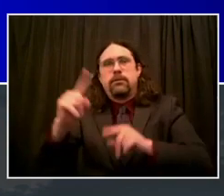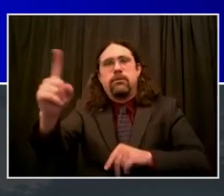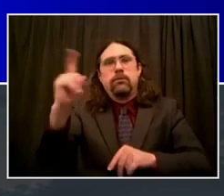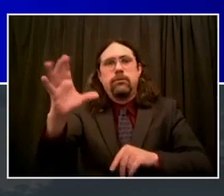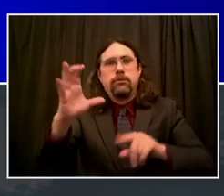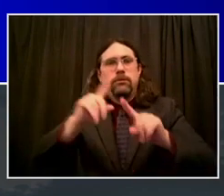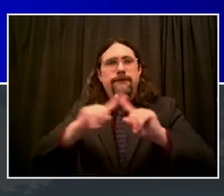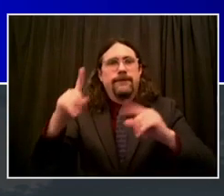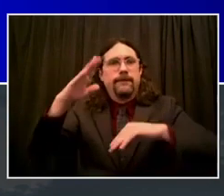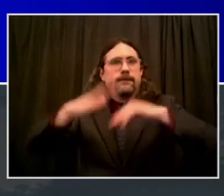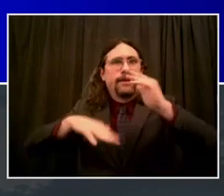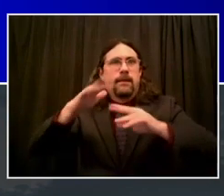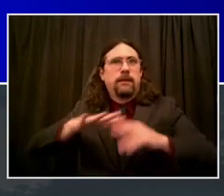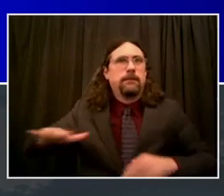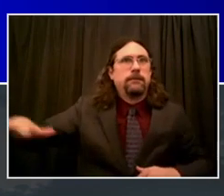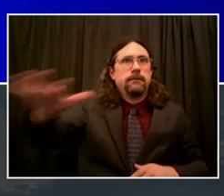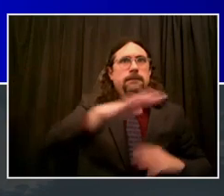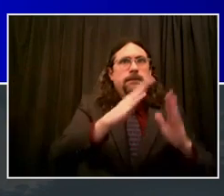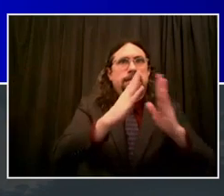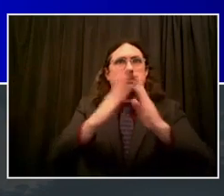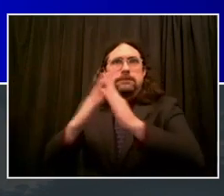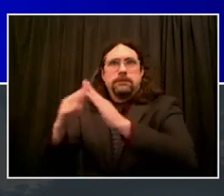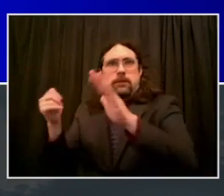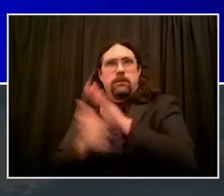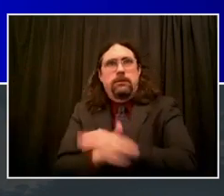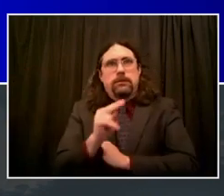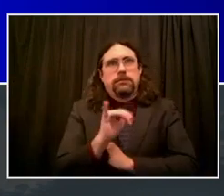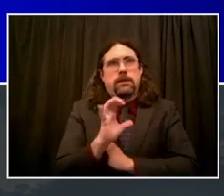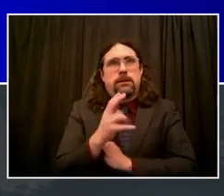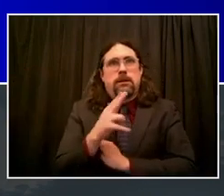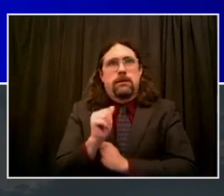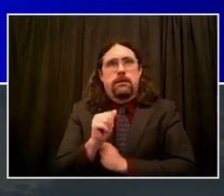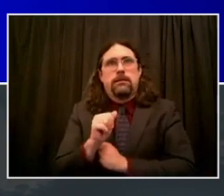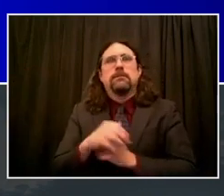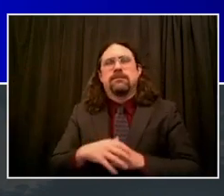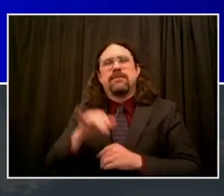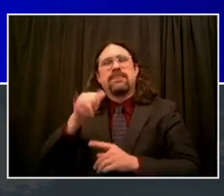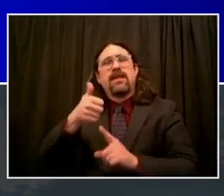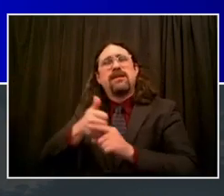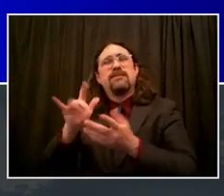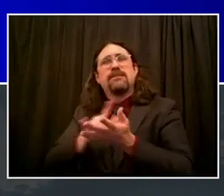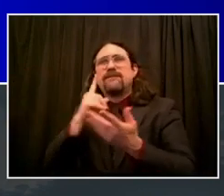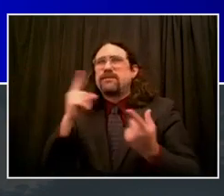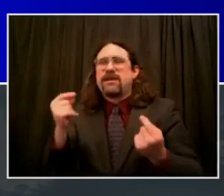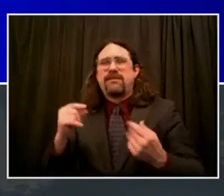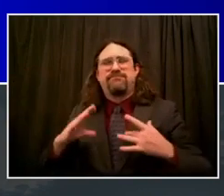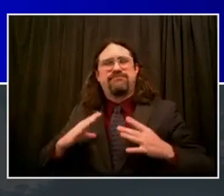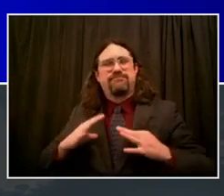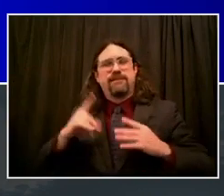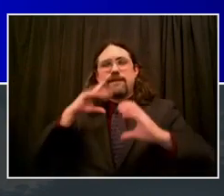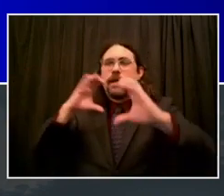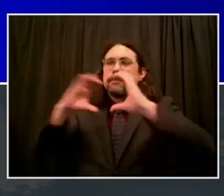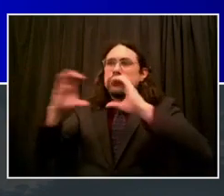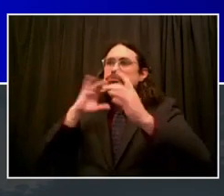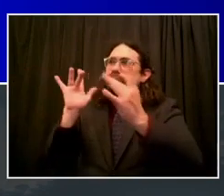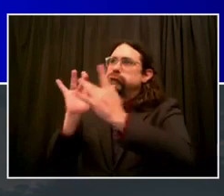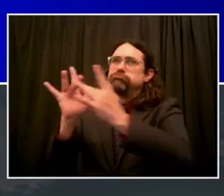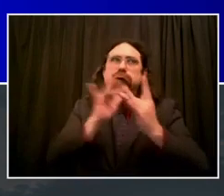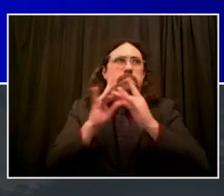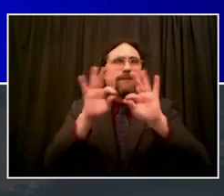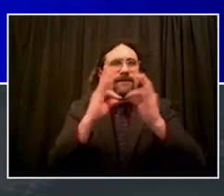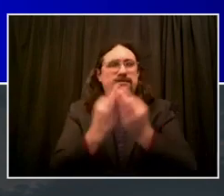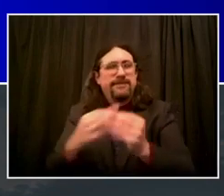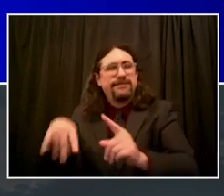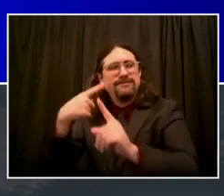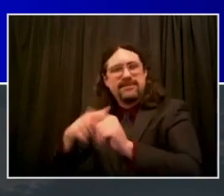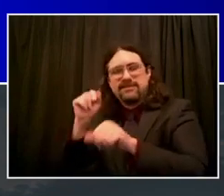So important to making sure that our seniors get supported by clinicians without having to leave their home. I want to give you some quotes because I think